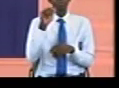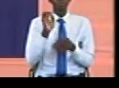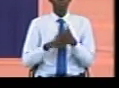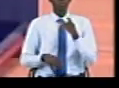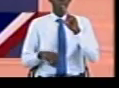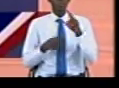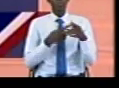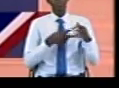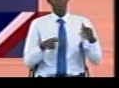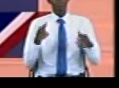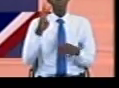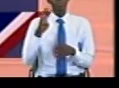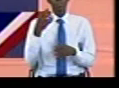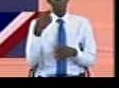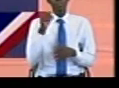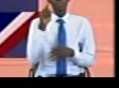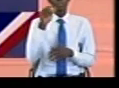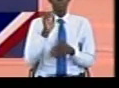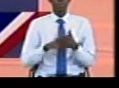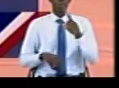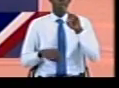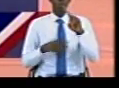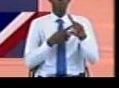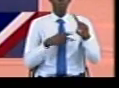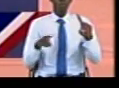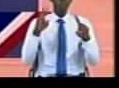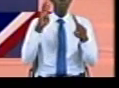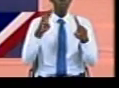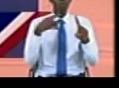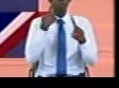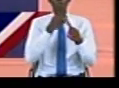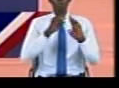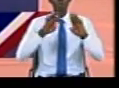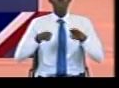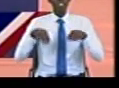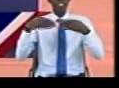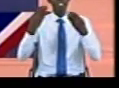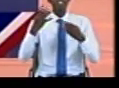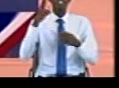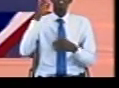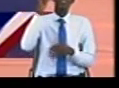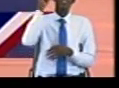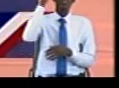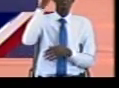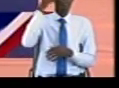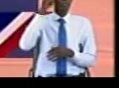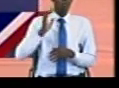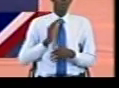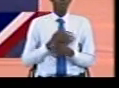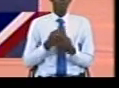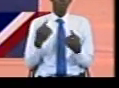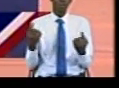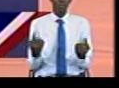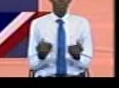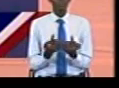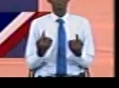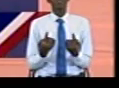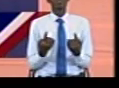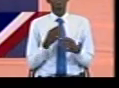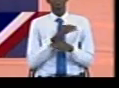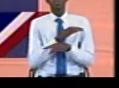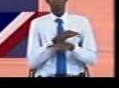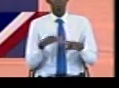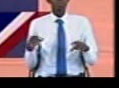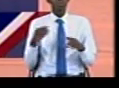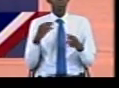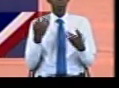4. Galatians chapter 1, verse 4, who gave himself for our sins. That's talking about Calvary. That's talking about the cross